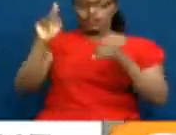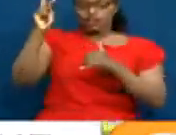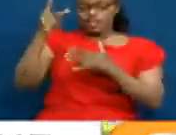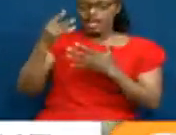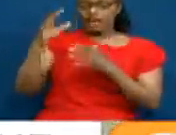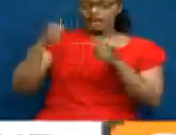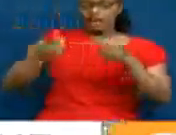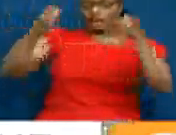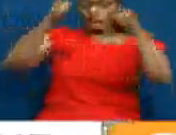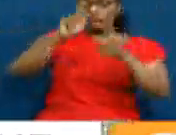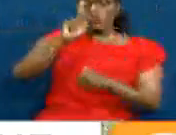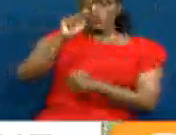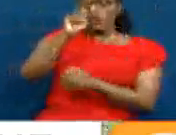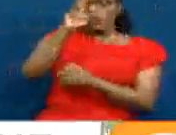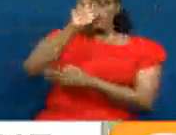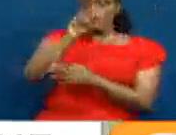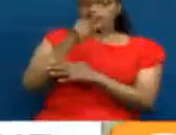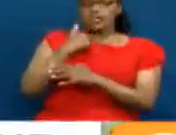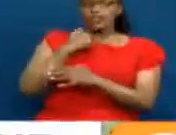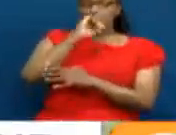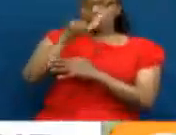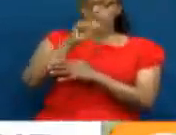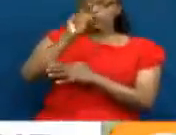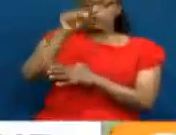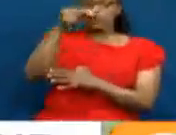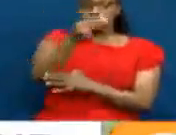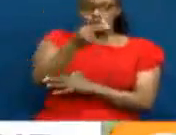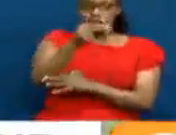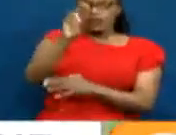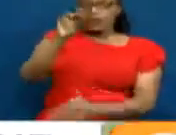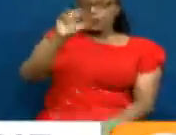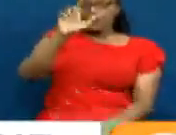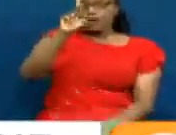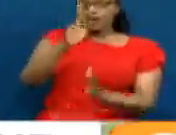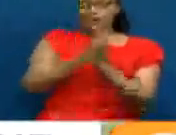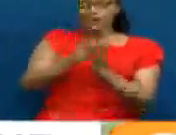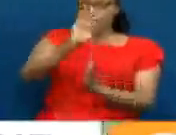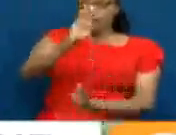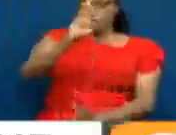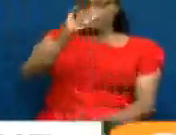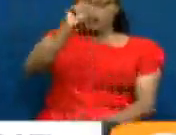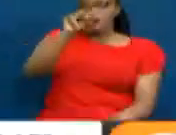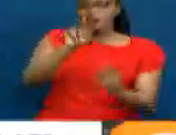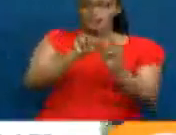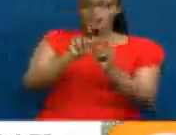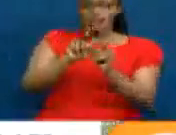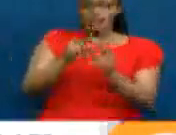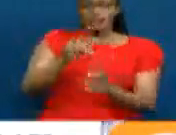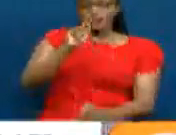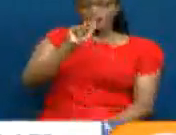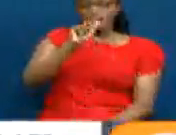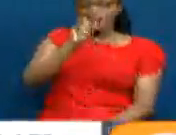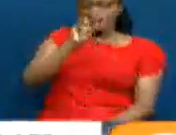Cup champions Kabras went over through Joan Kubu, Malik Habil and Brian Tanga, as Amahua